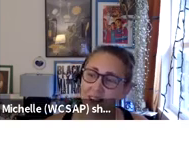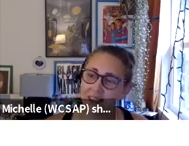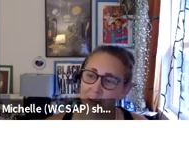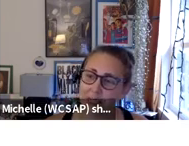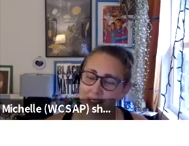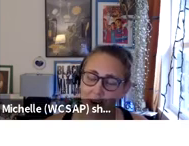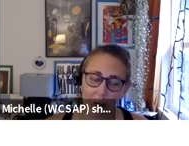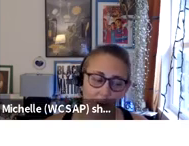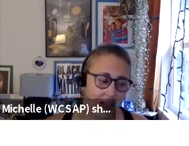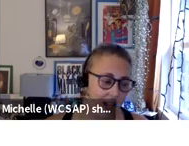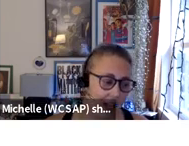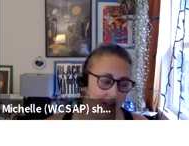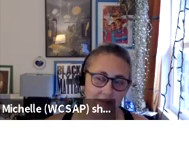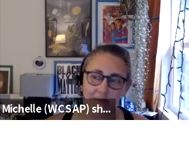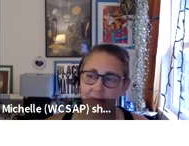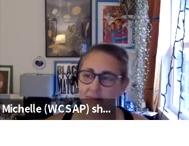is kind of another piece. So